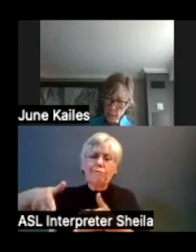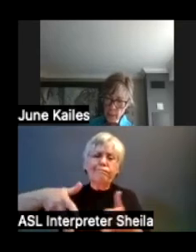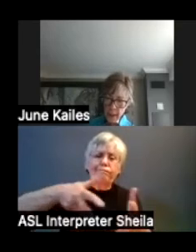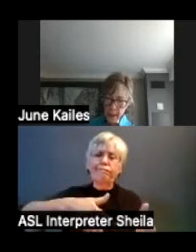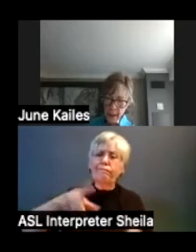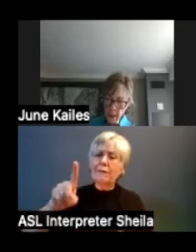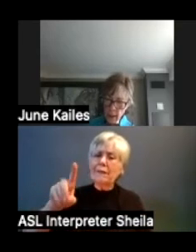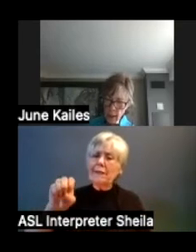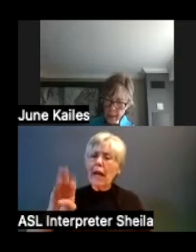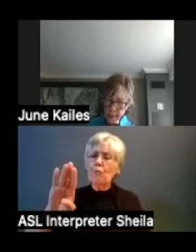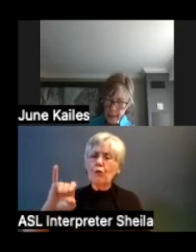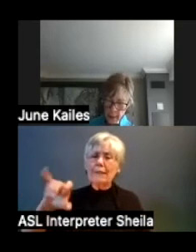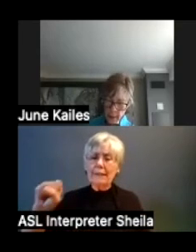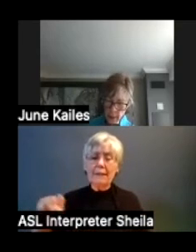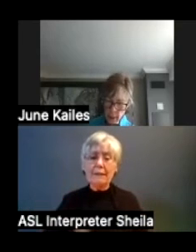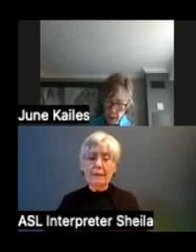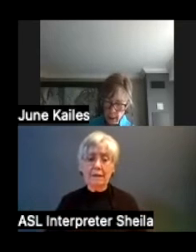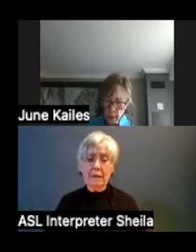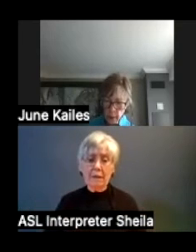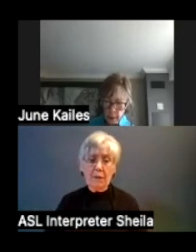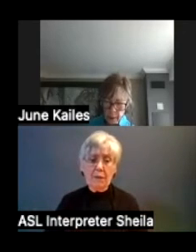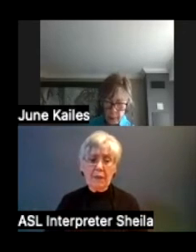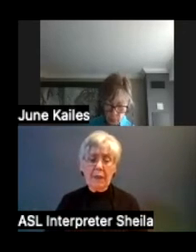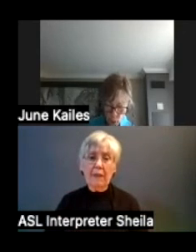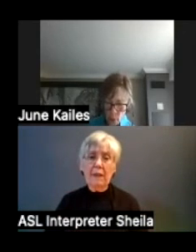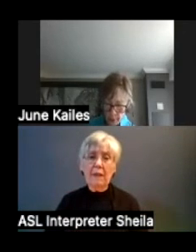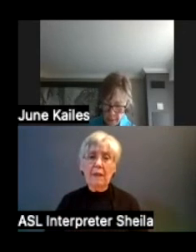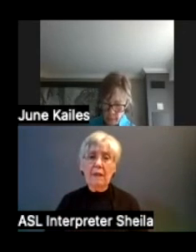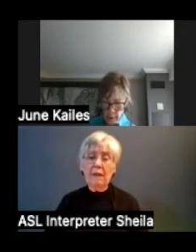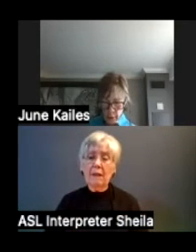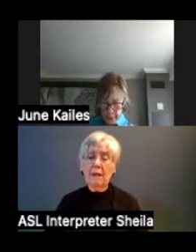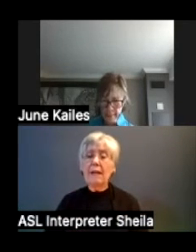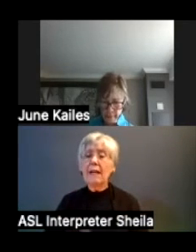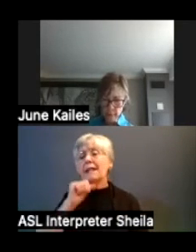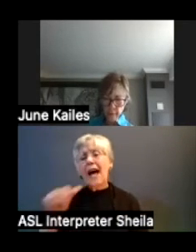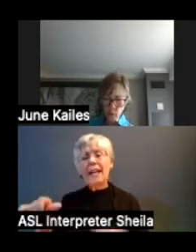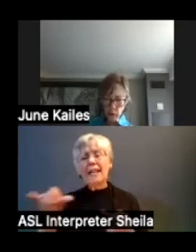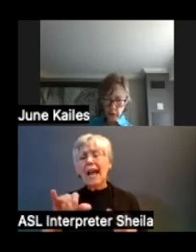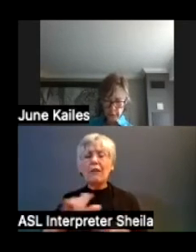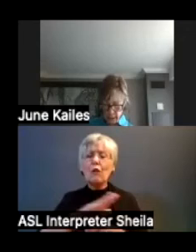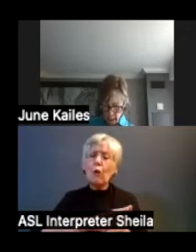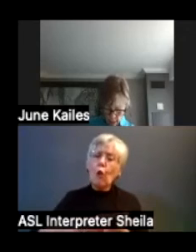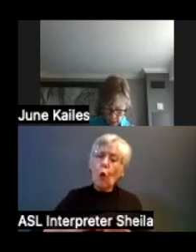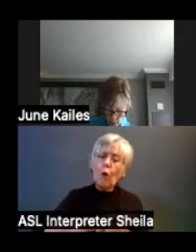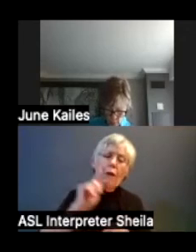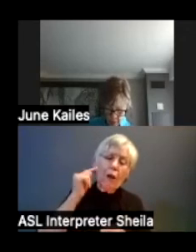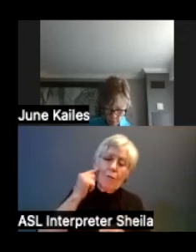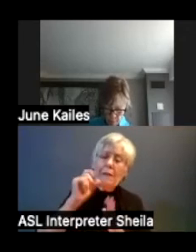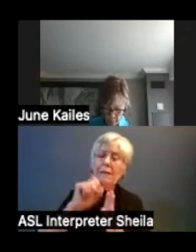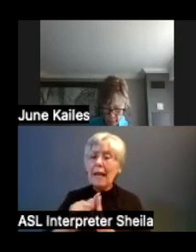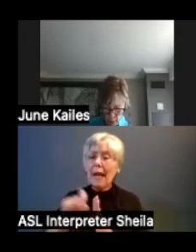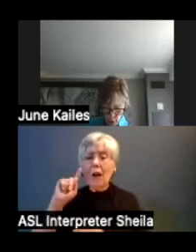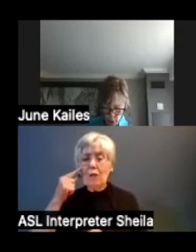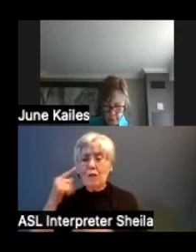of debris that the local government or state government focuses on, which